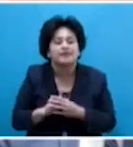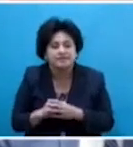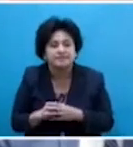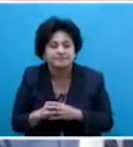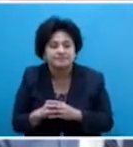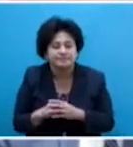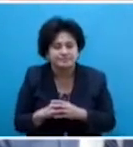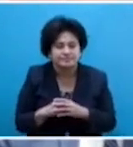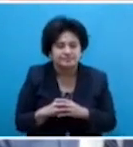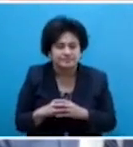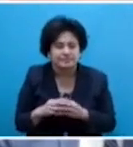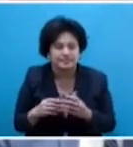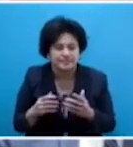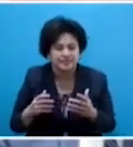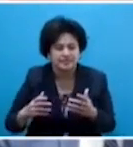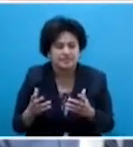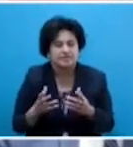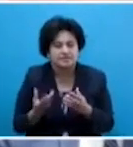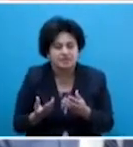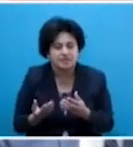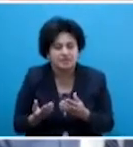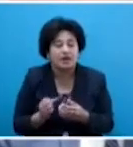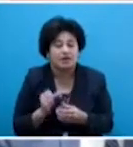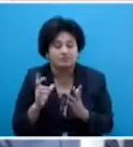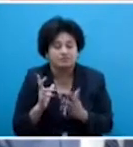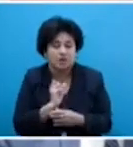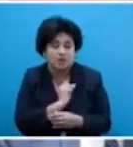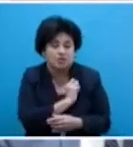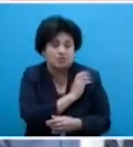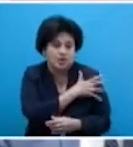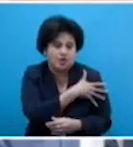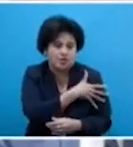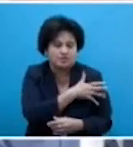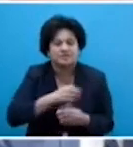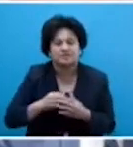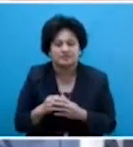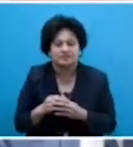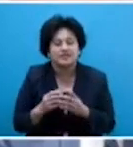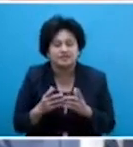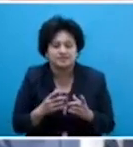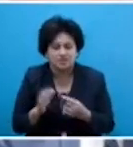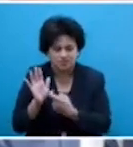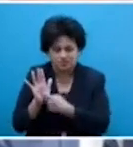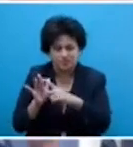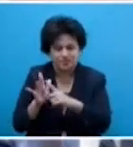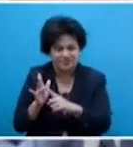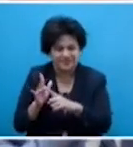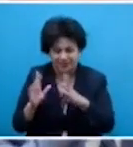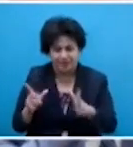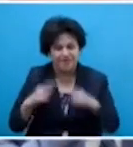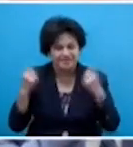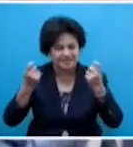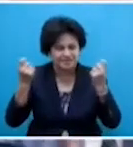sir, when government first proposed this change for everyone to be called Fijian, there was hue and cry from all sections